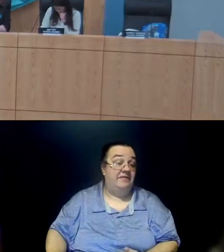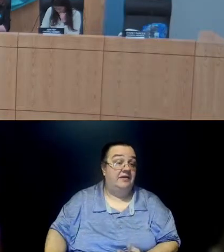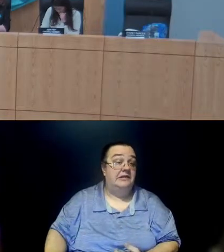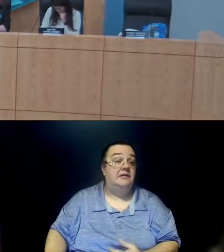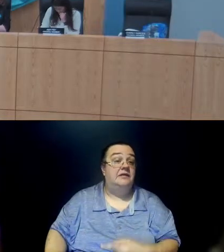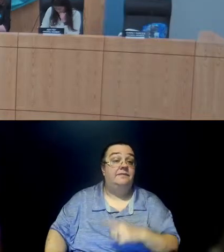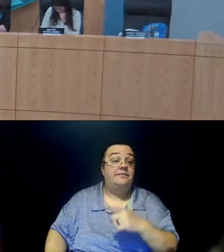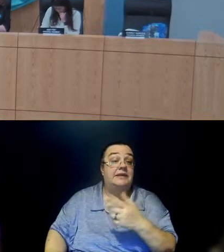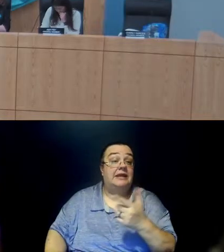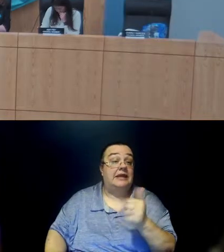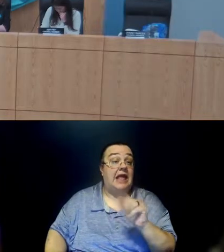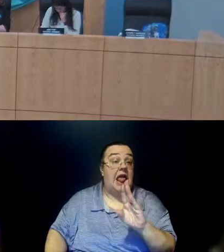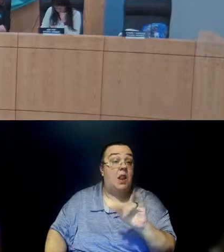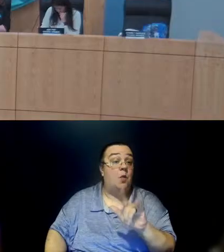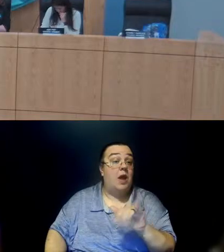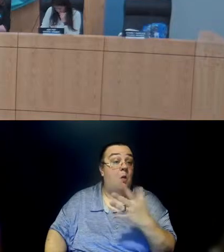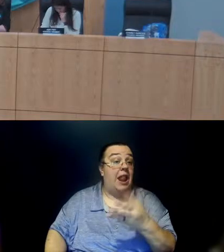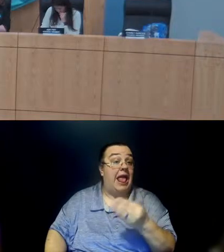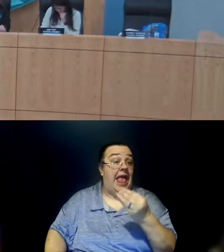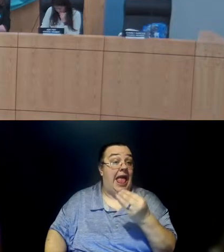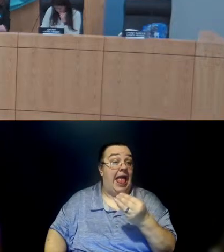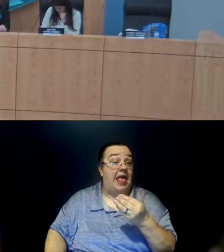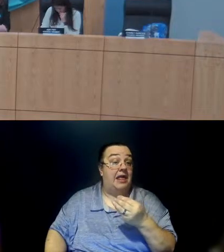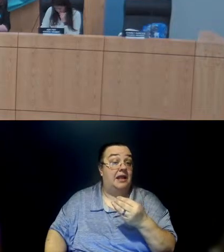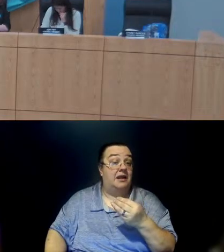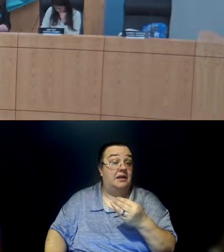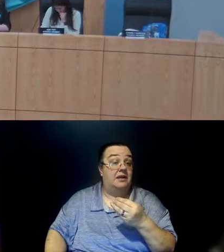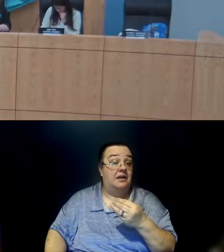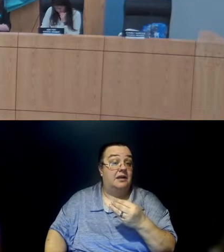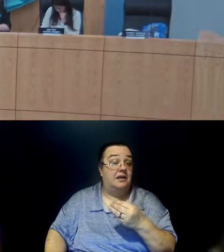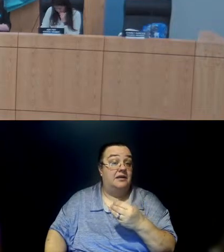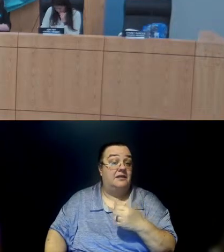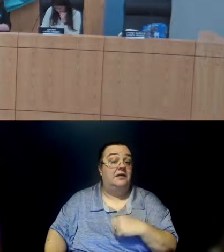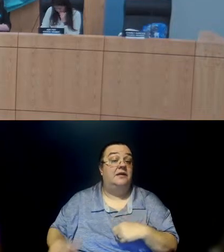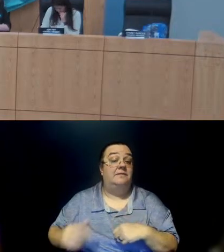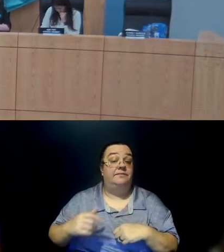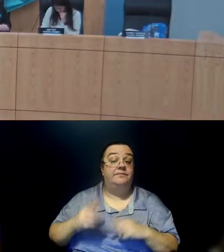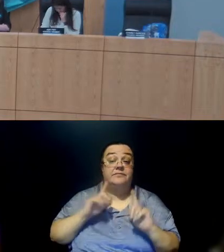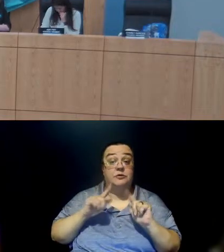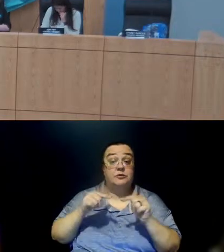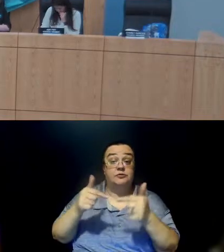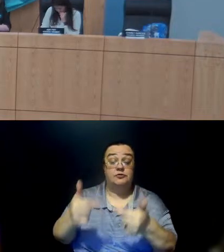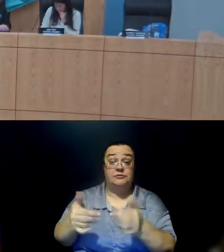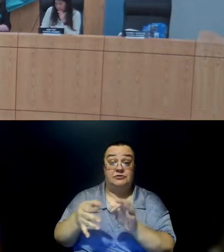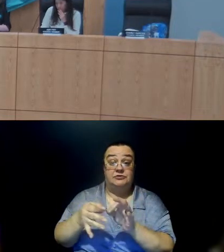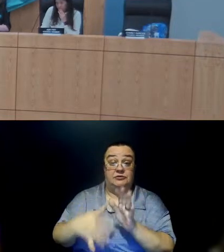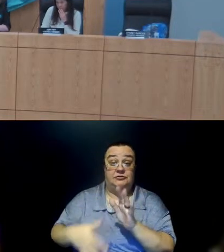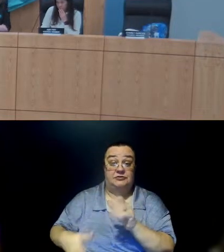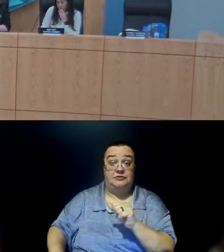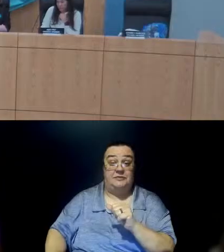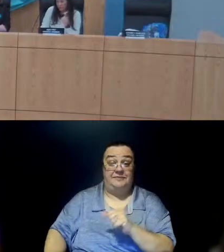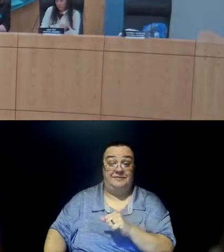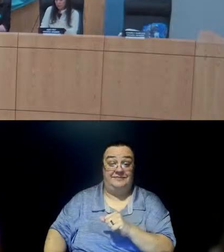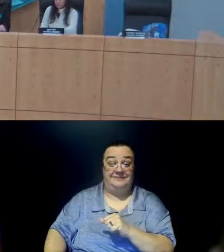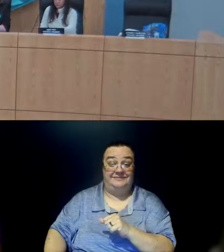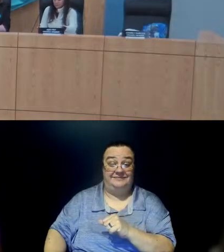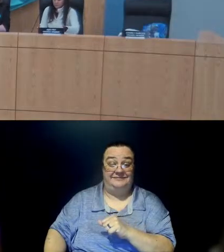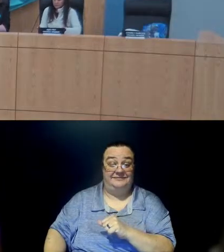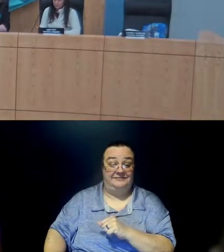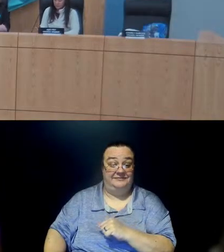Galloway, anything to add? Yeah, I will say I've asked for this during the very first you smile